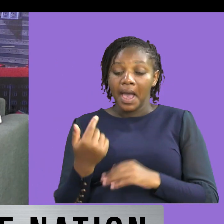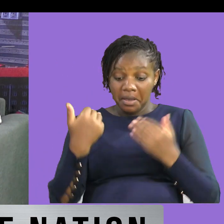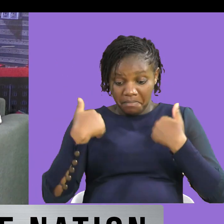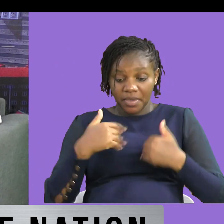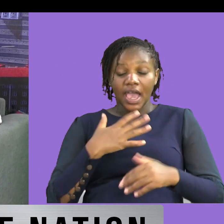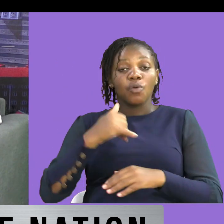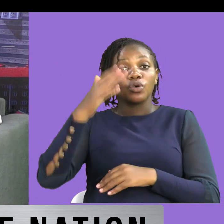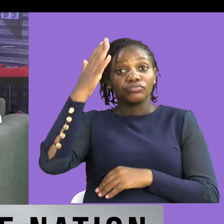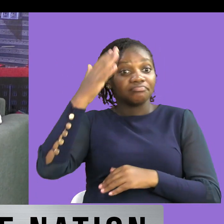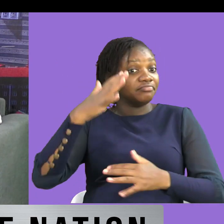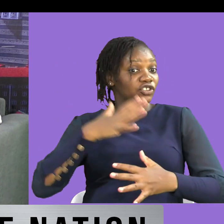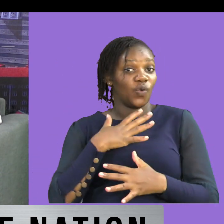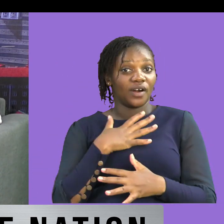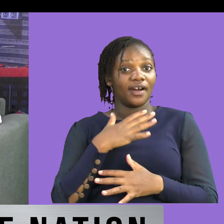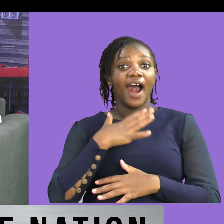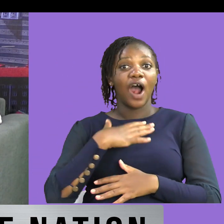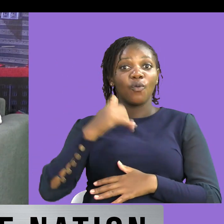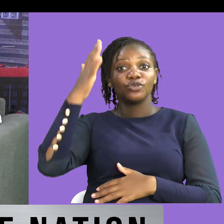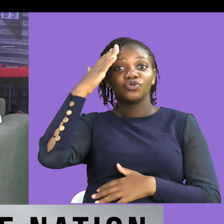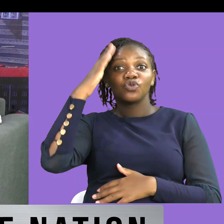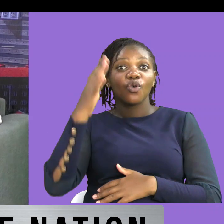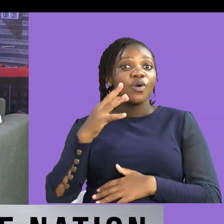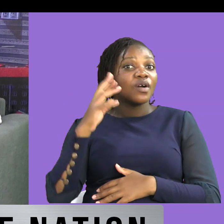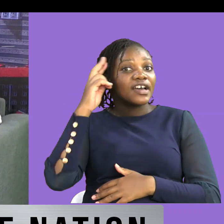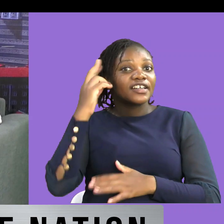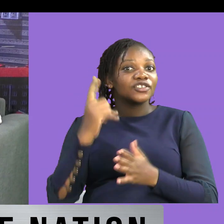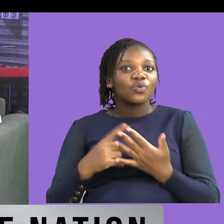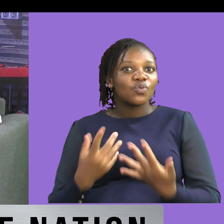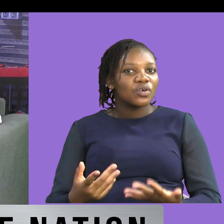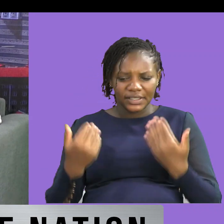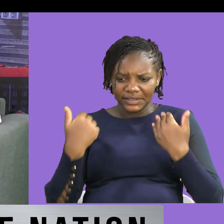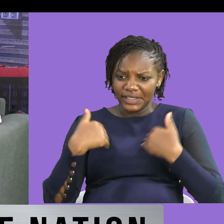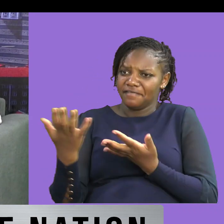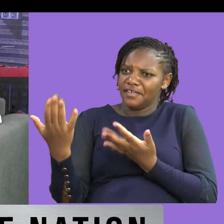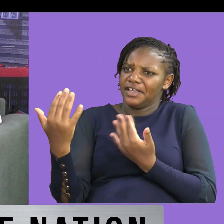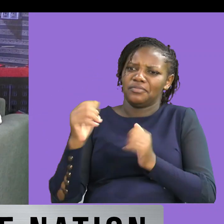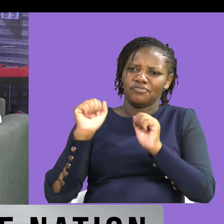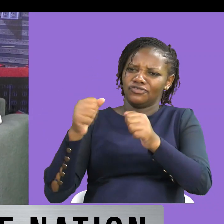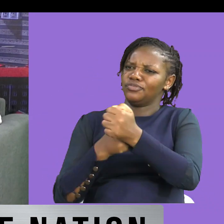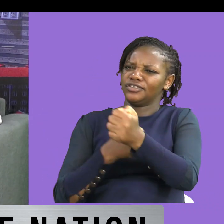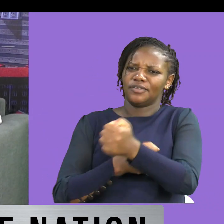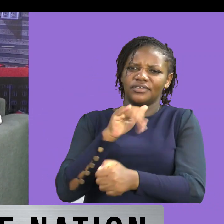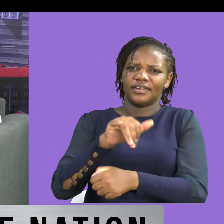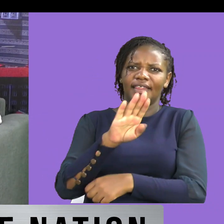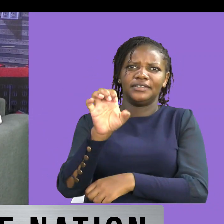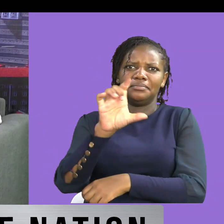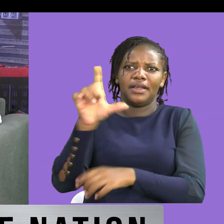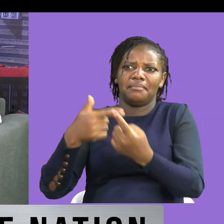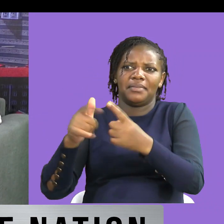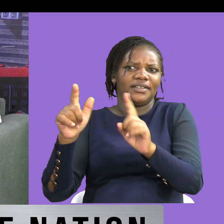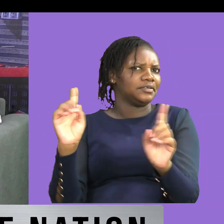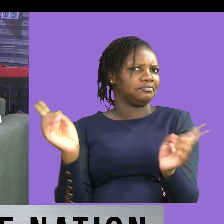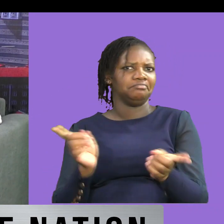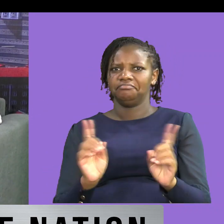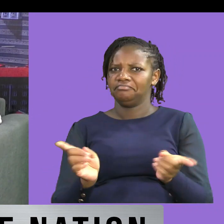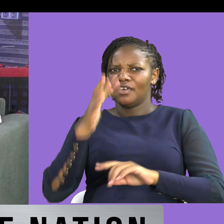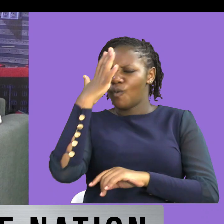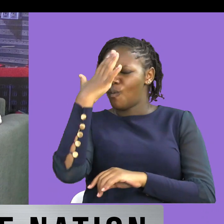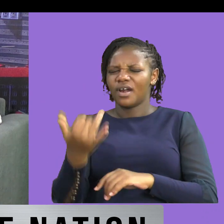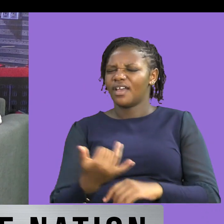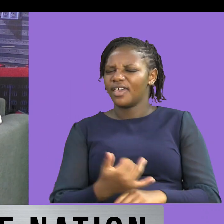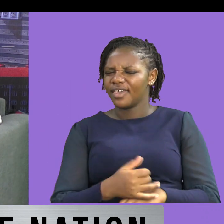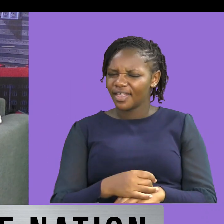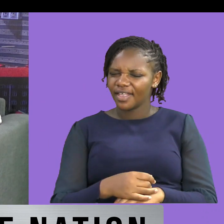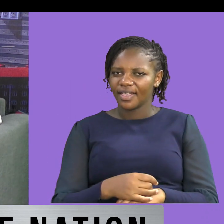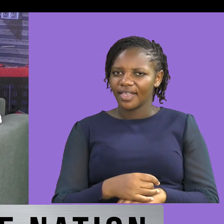very surprised. I had expected that she would even support more of those. We are bringing her to the show. I'm sure she'll come and